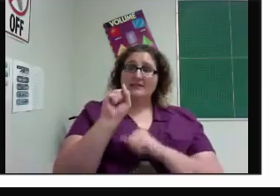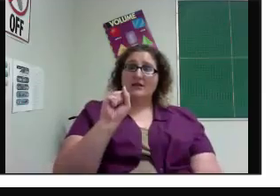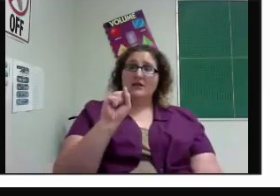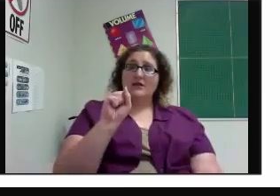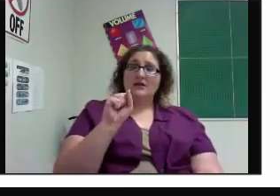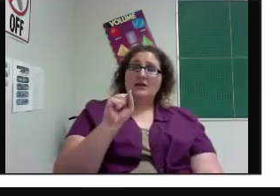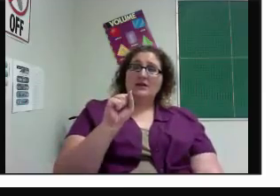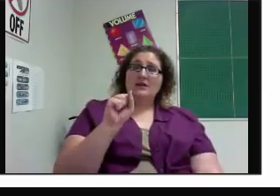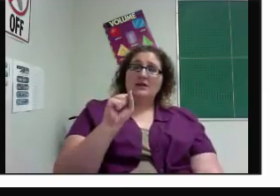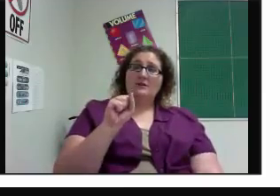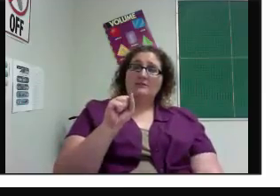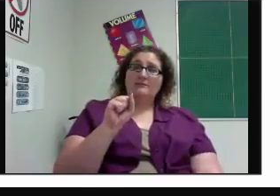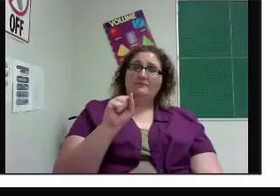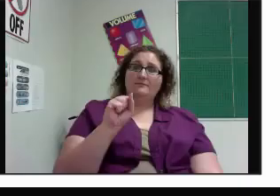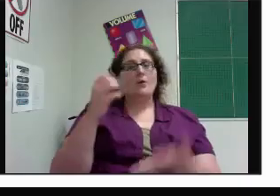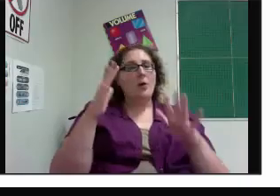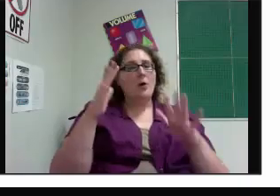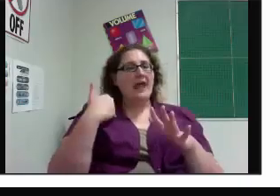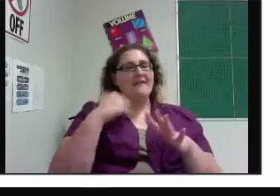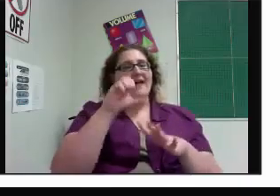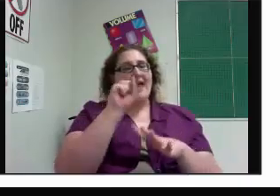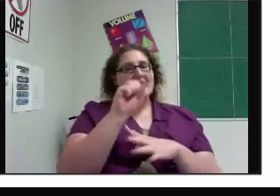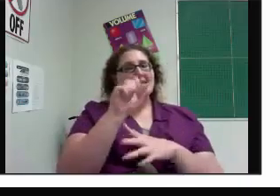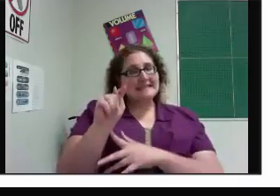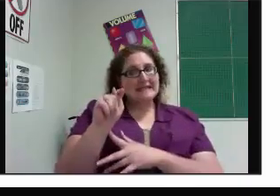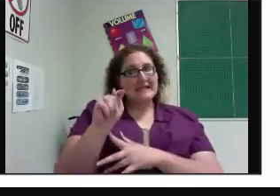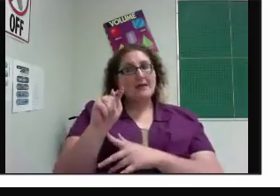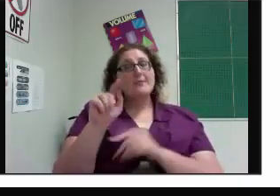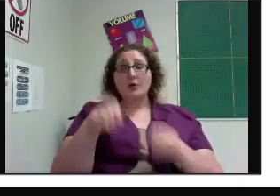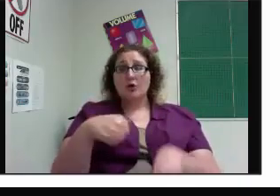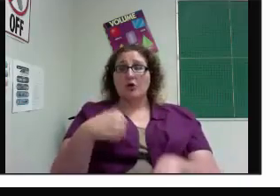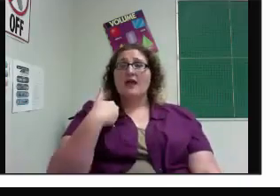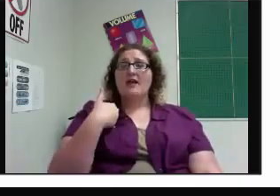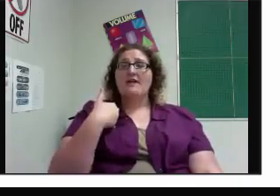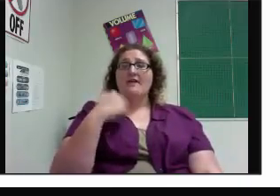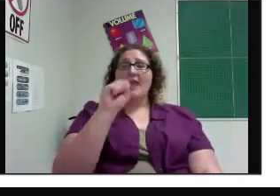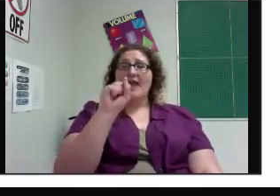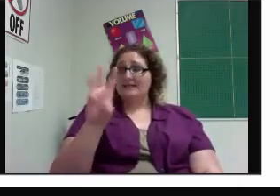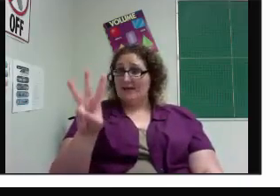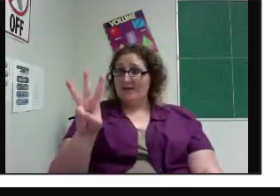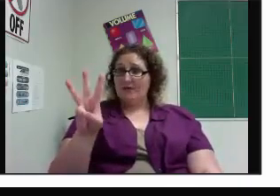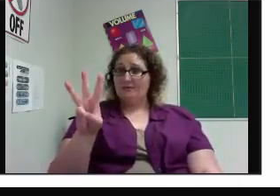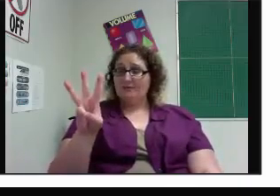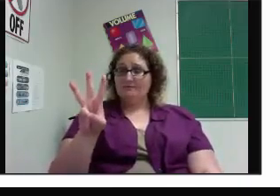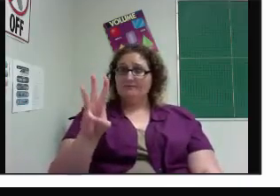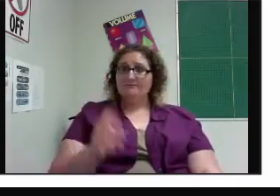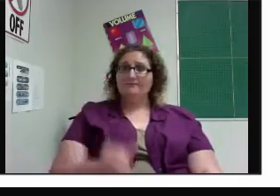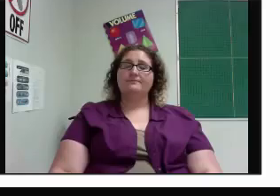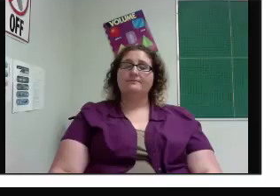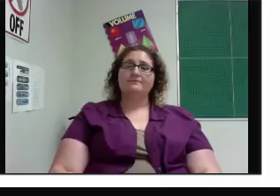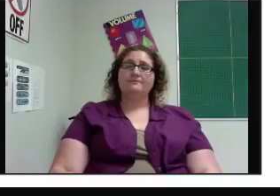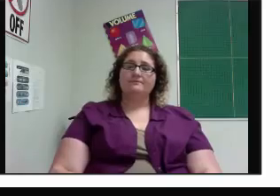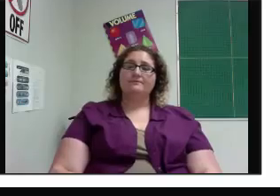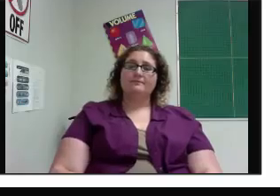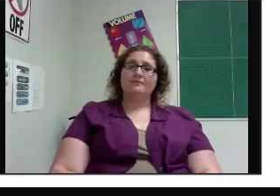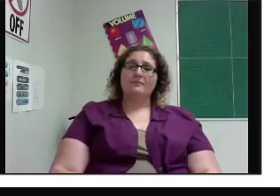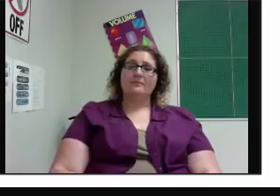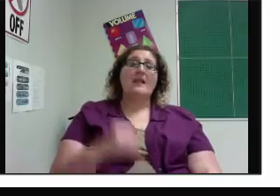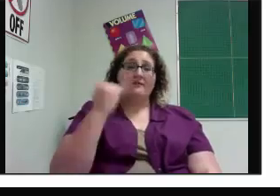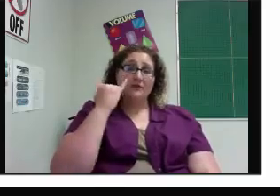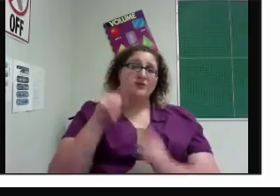segment RW. Then we could start at S and we could have, we already have ST, but we could